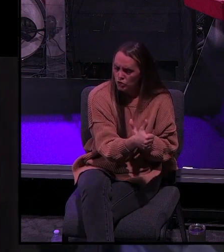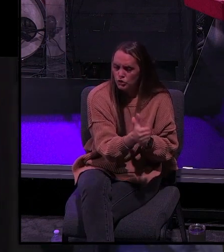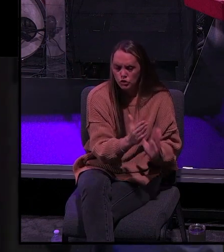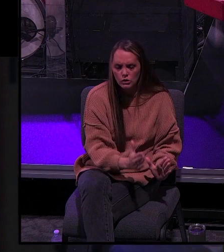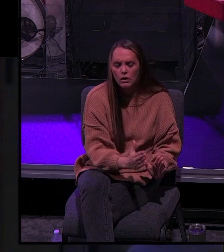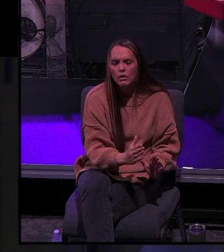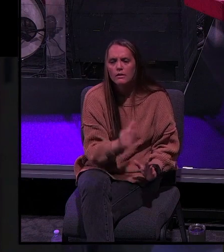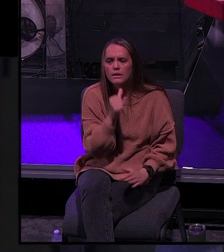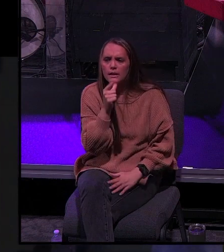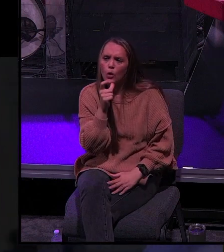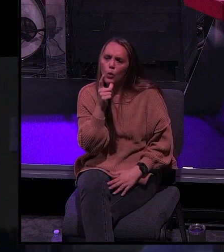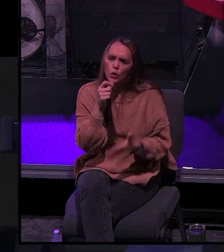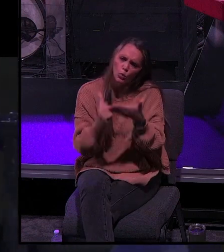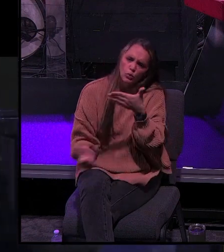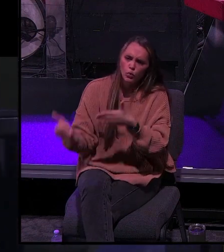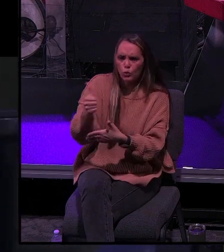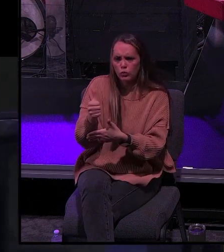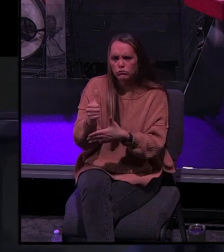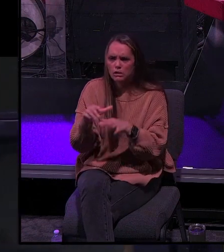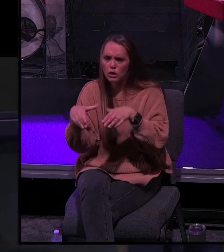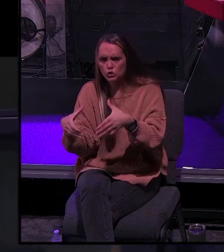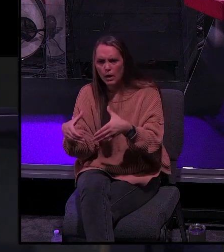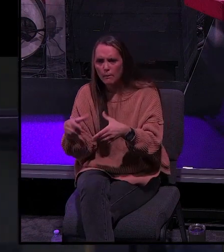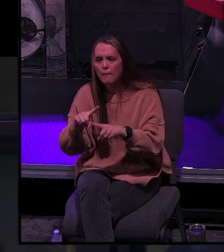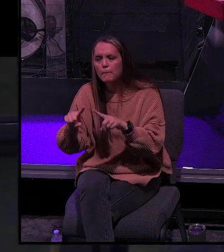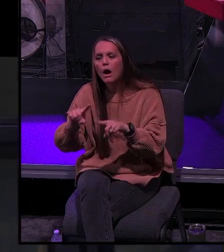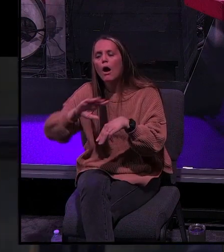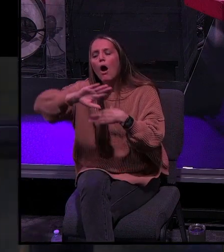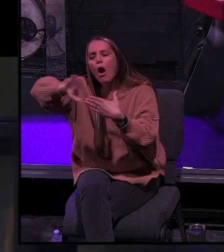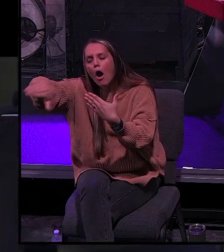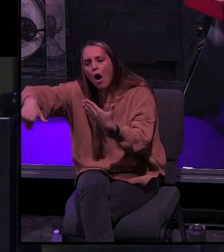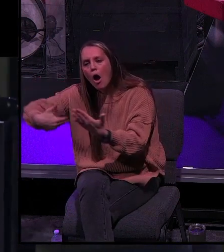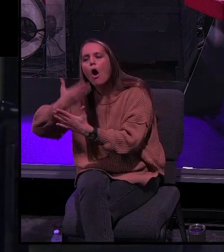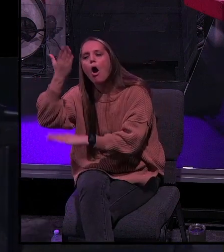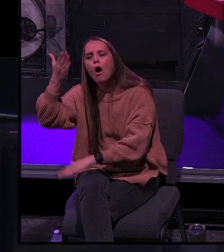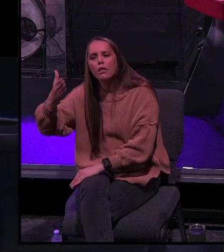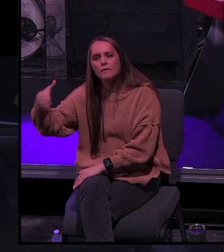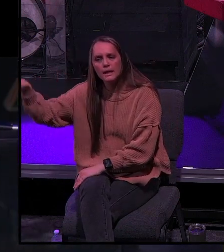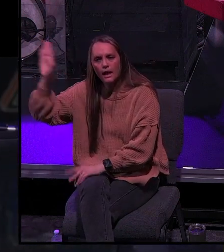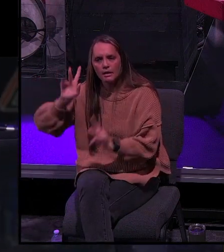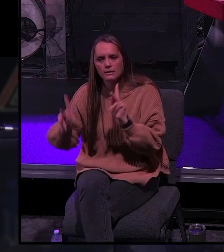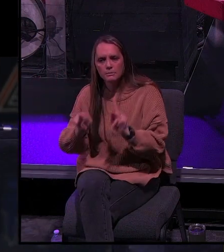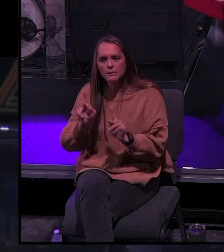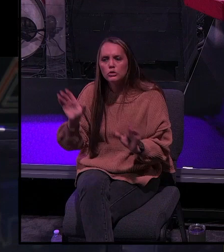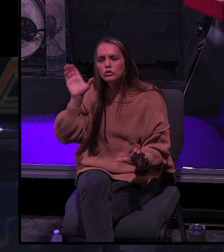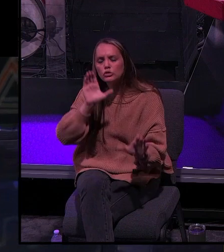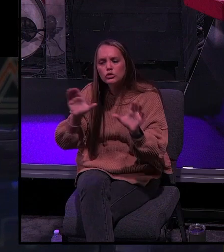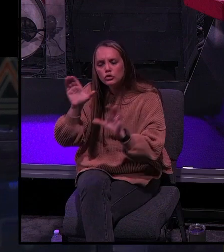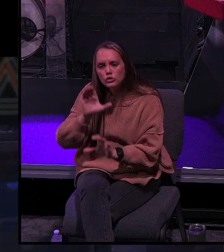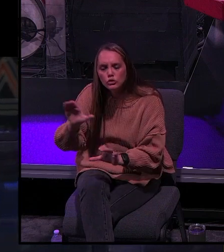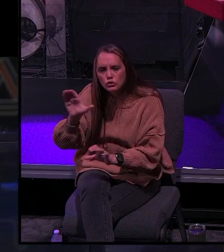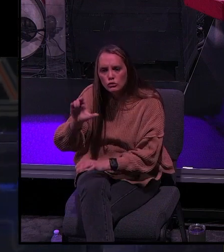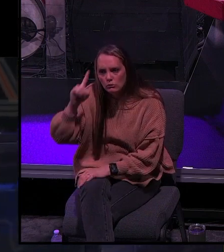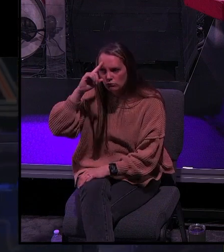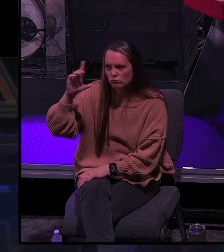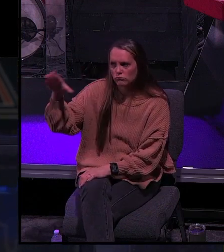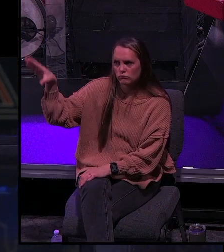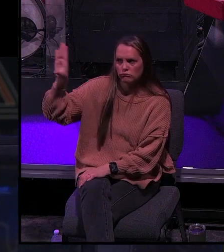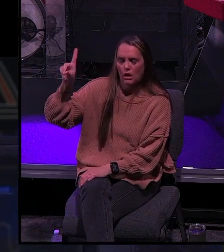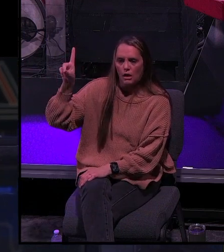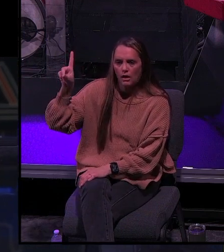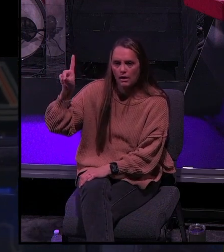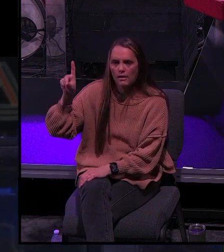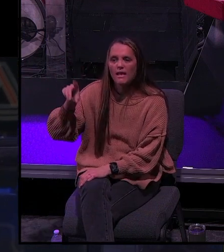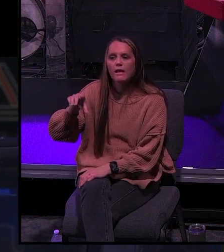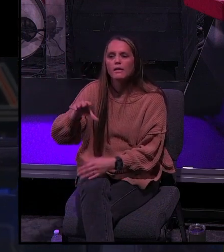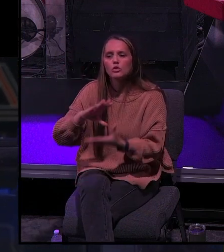be like the heads of the tribes, but all of God's people began to seek him as one people. And the story of the tabernacle is where we find that. So we've